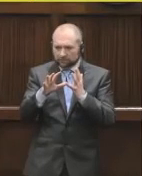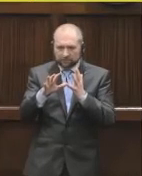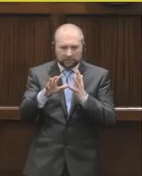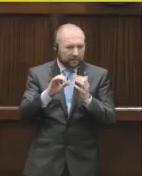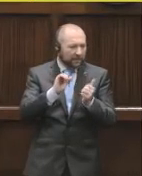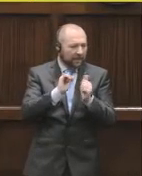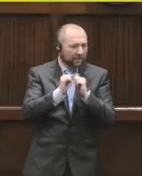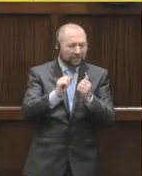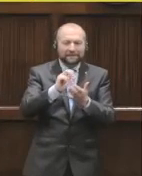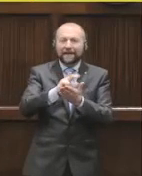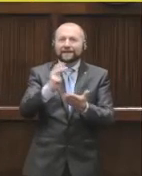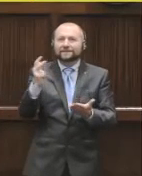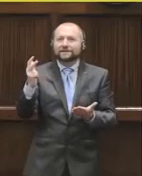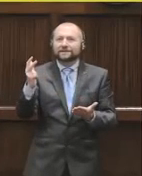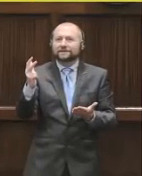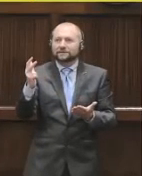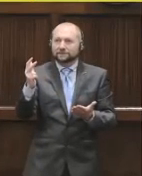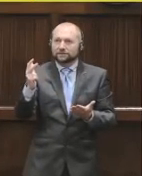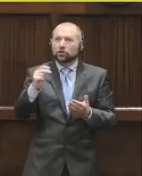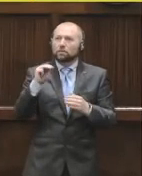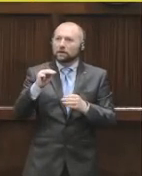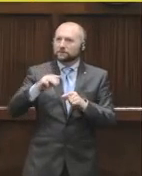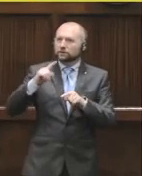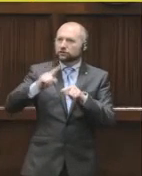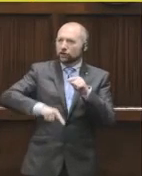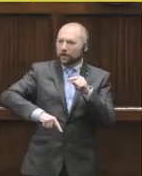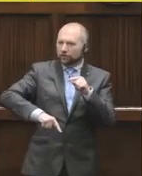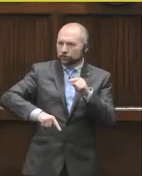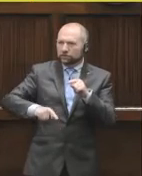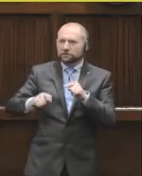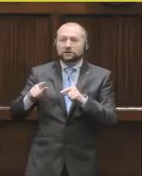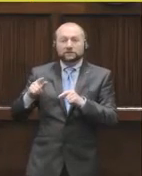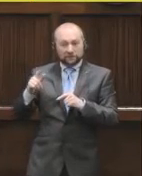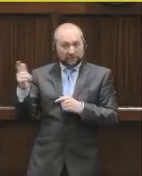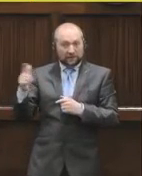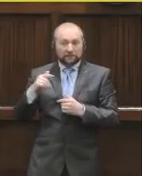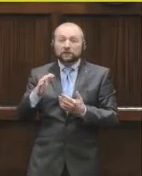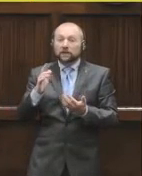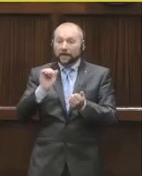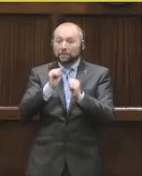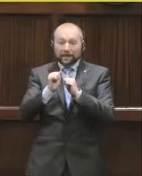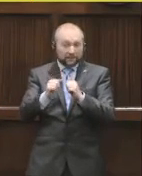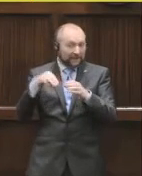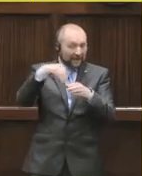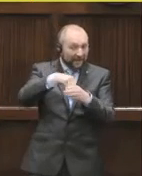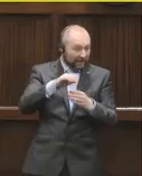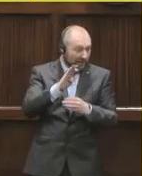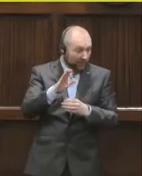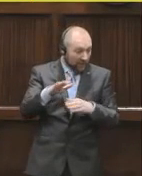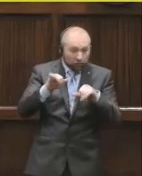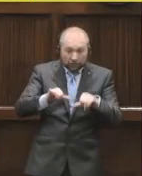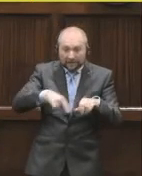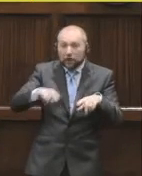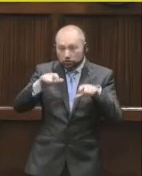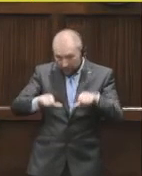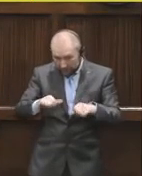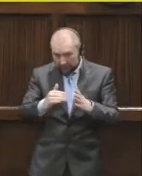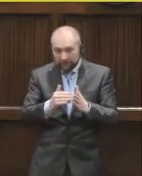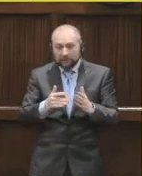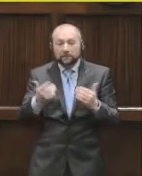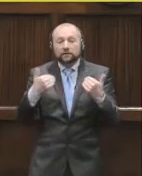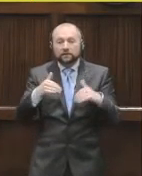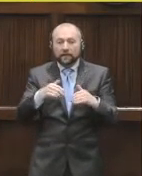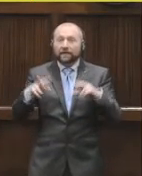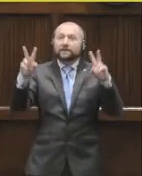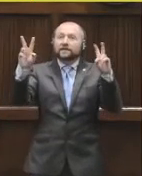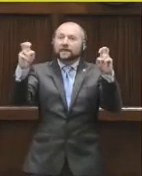Amendment 18, which is a potential charge. So that Section 10 is amended, stand part of the bill. Agreed. That this be the title